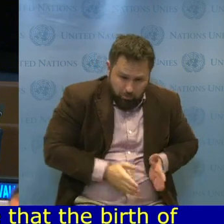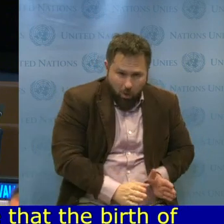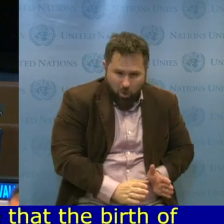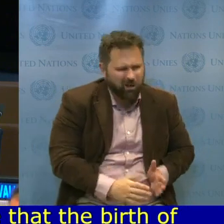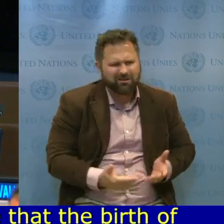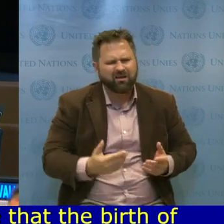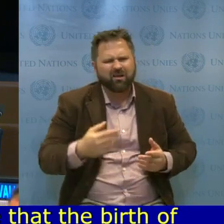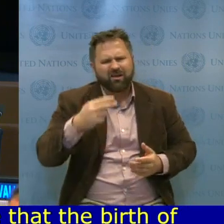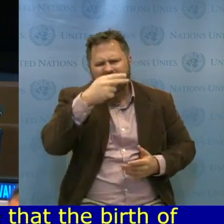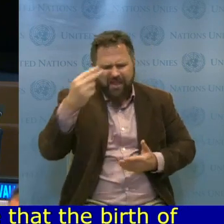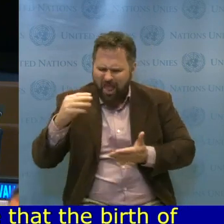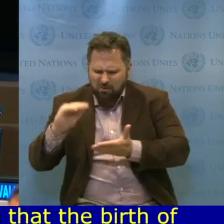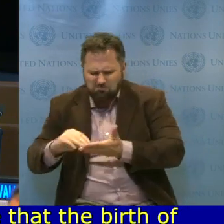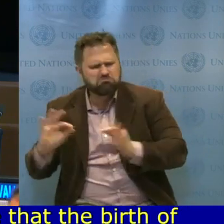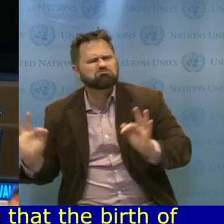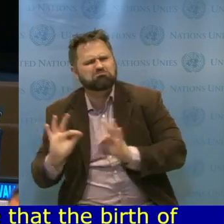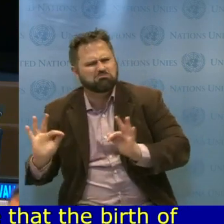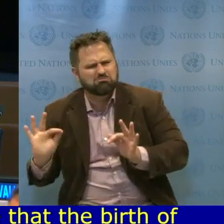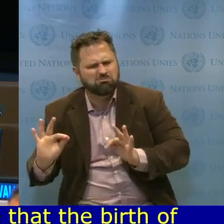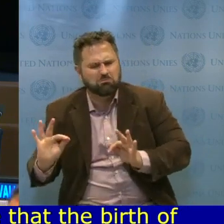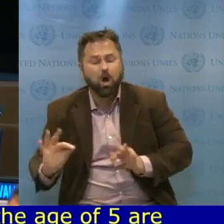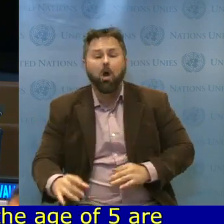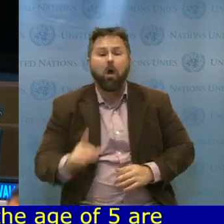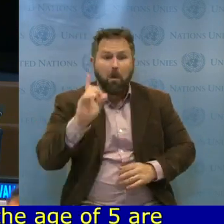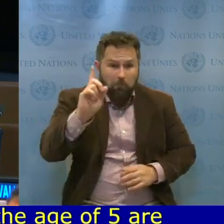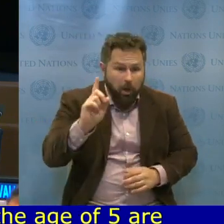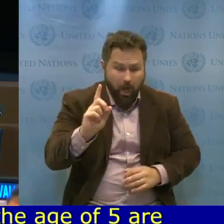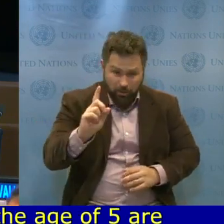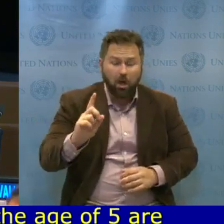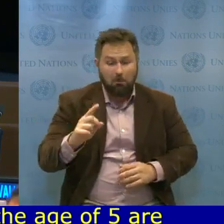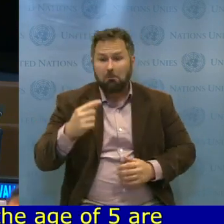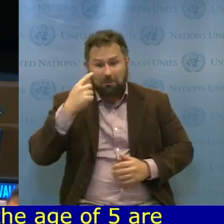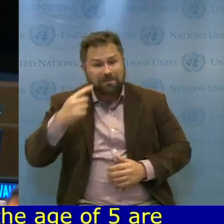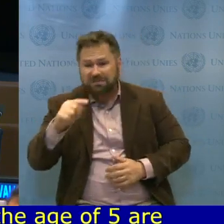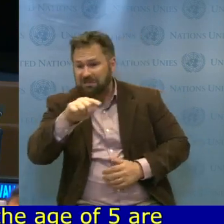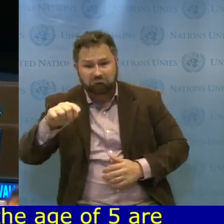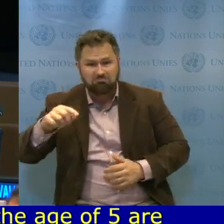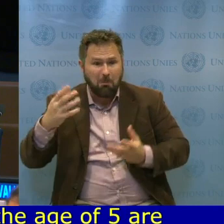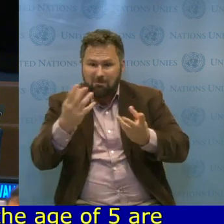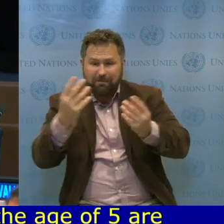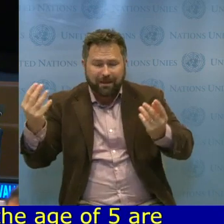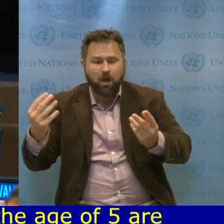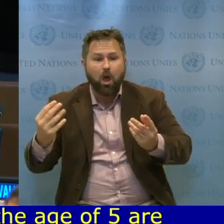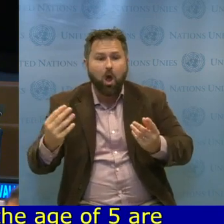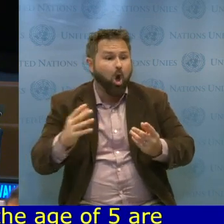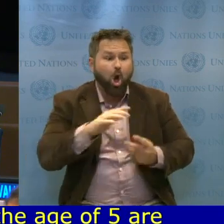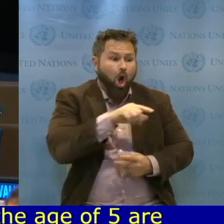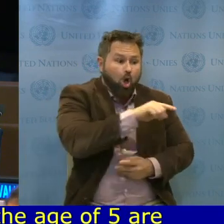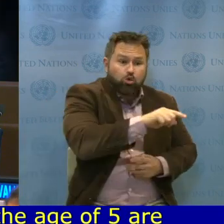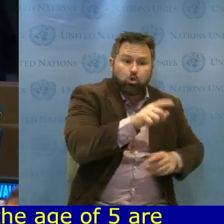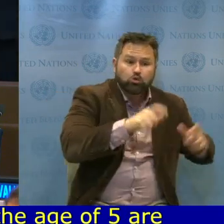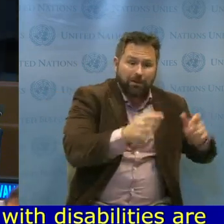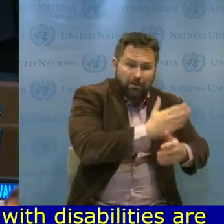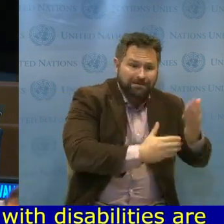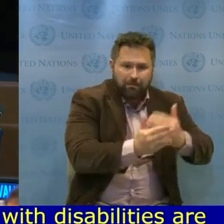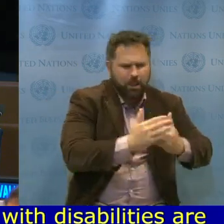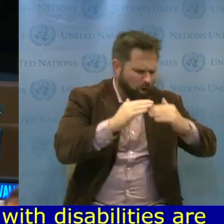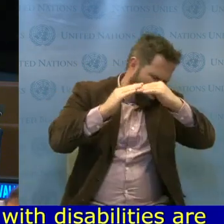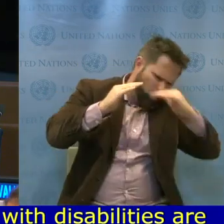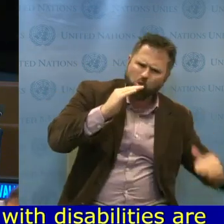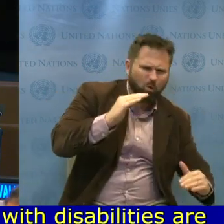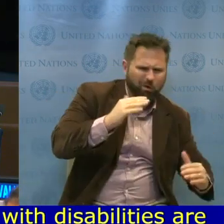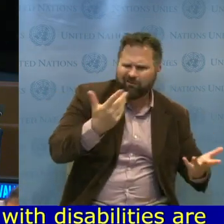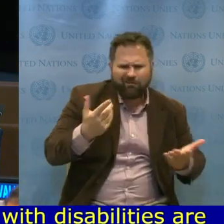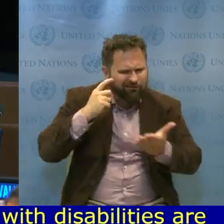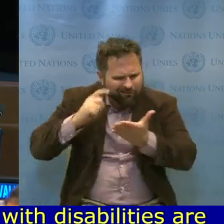not registered in larger proportions than their non-disabled peers. This is a violation of CRPD Article 18, Paragraph